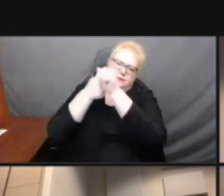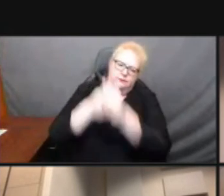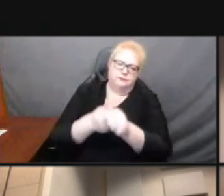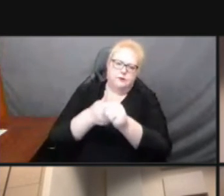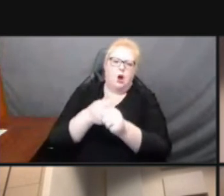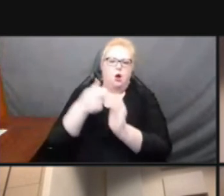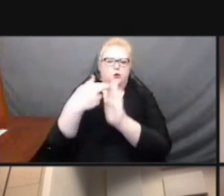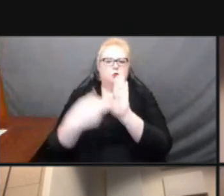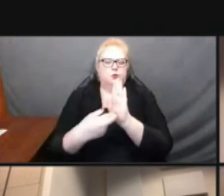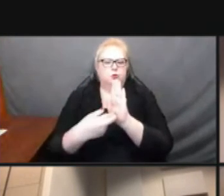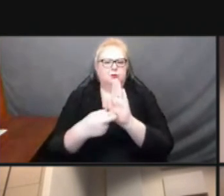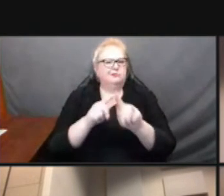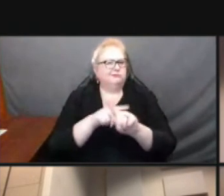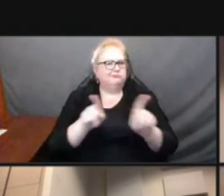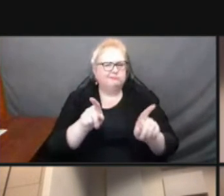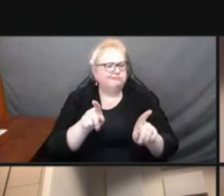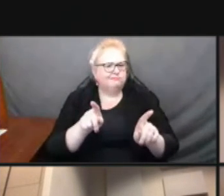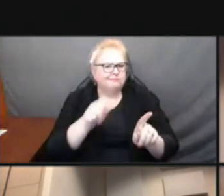But that's not happening.